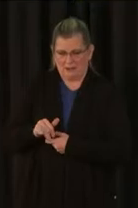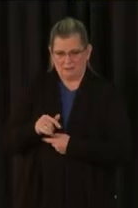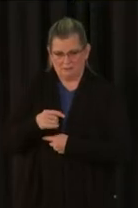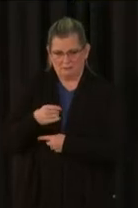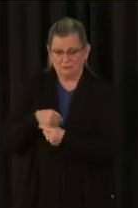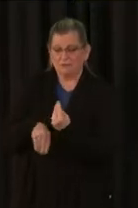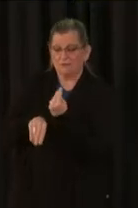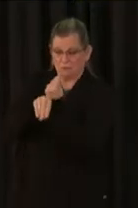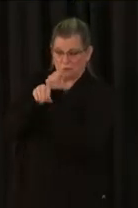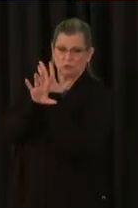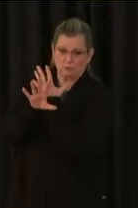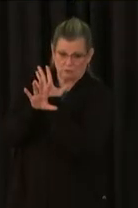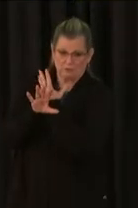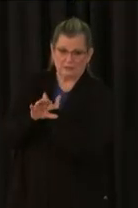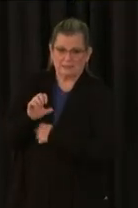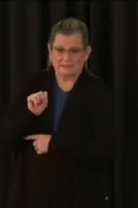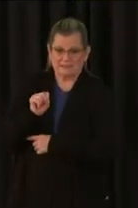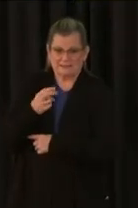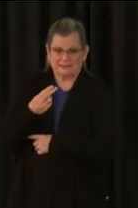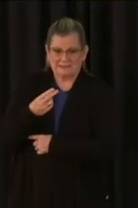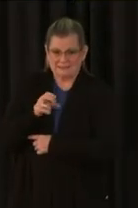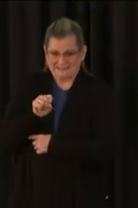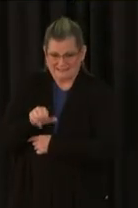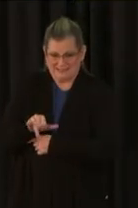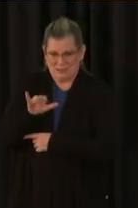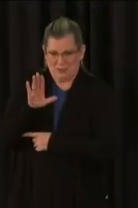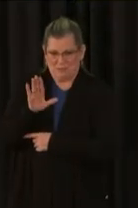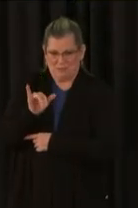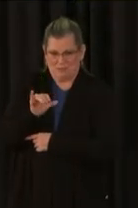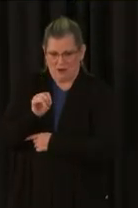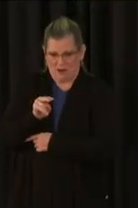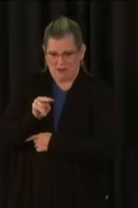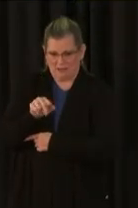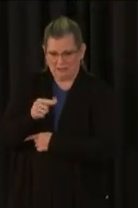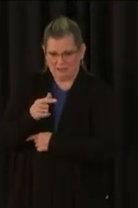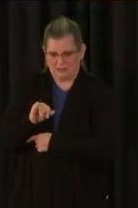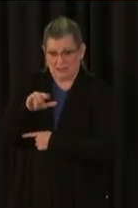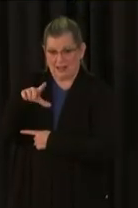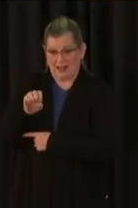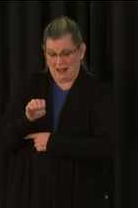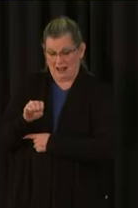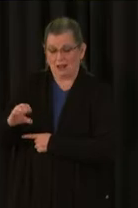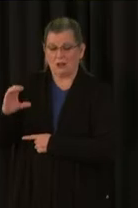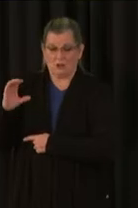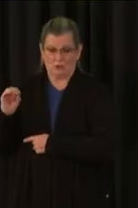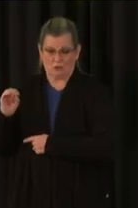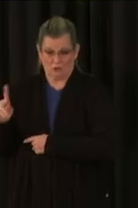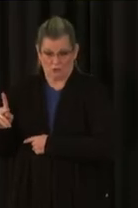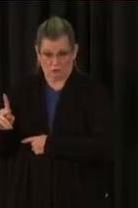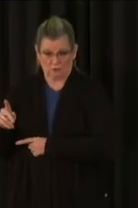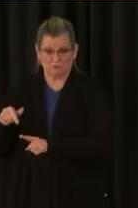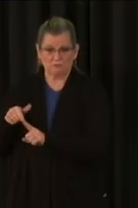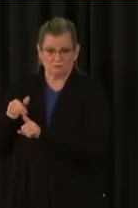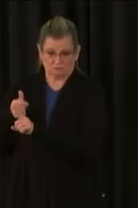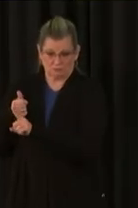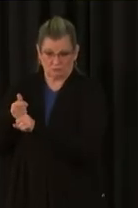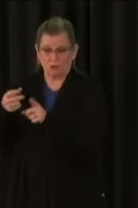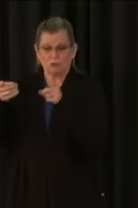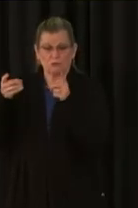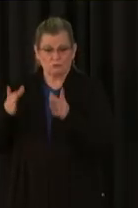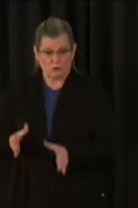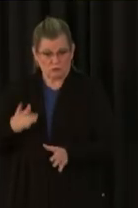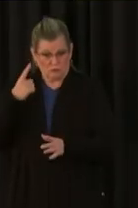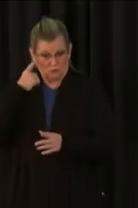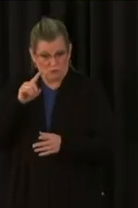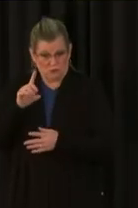virtually, by Sabanglai Cook, who's the Director of Business Development in DMPED, and she has been working on